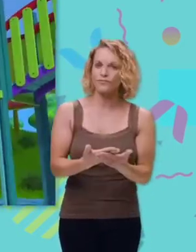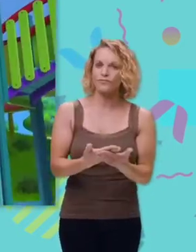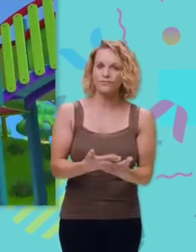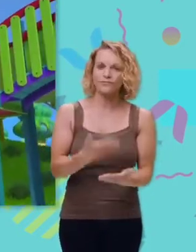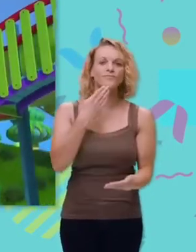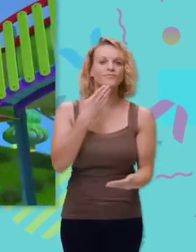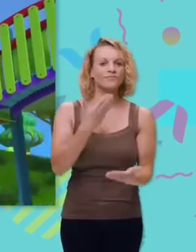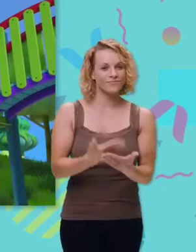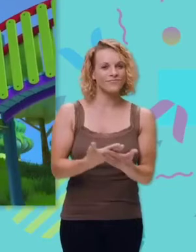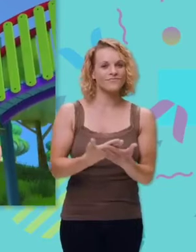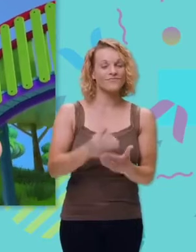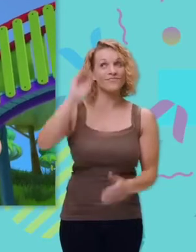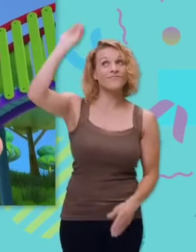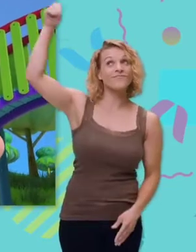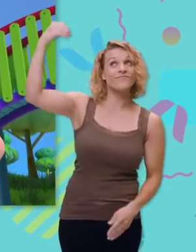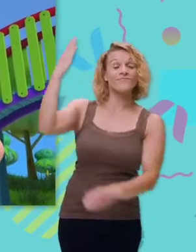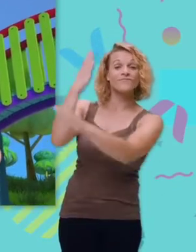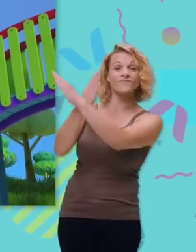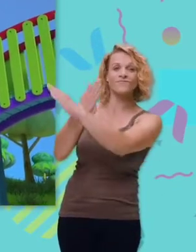sunscreen. Good,